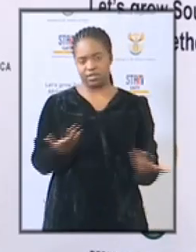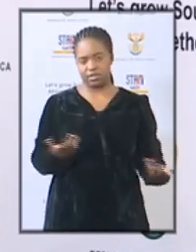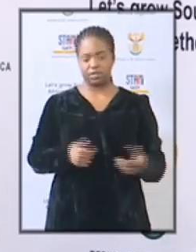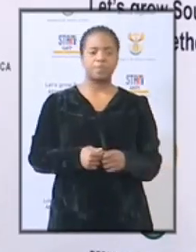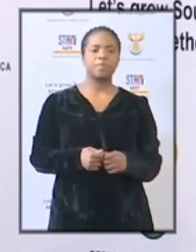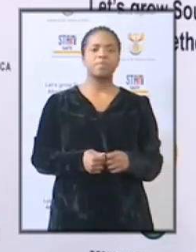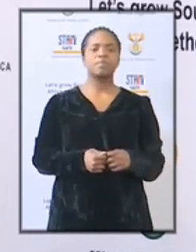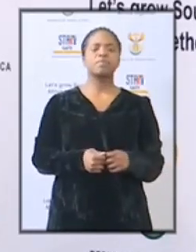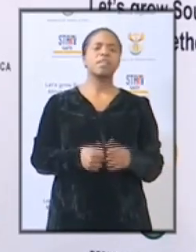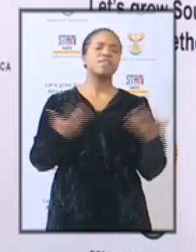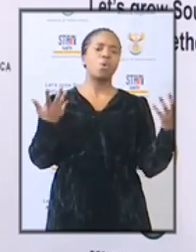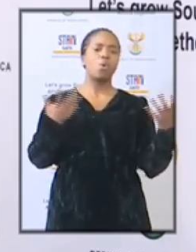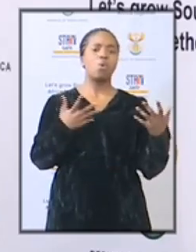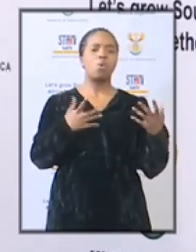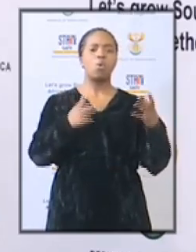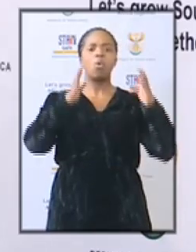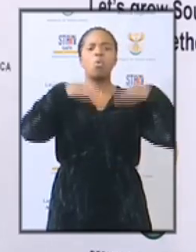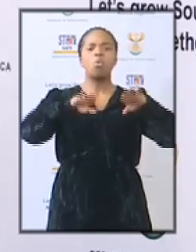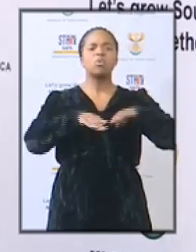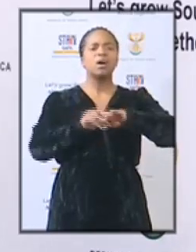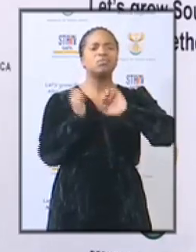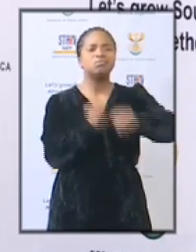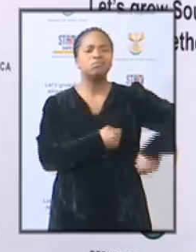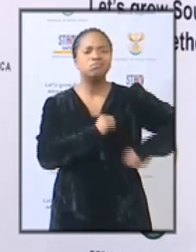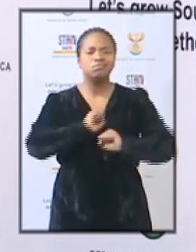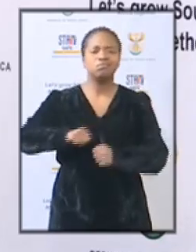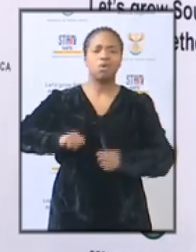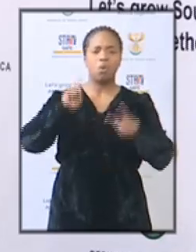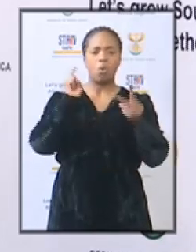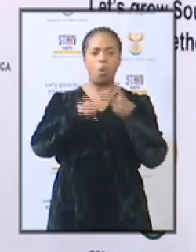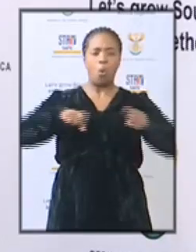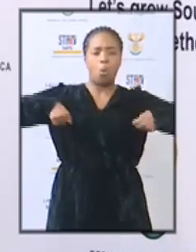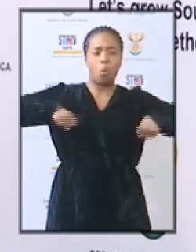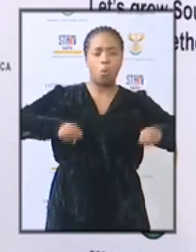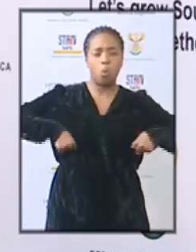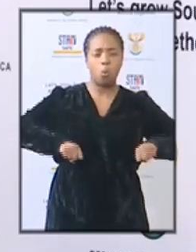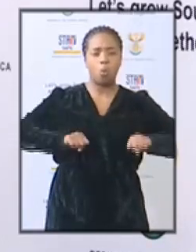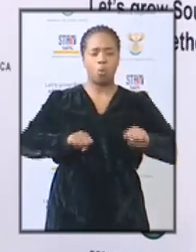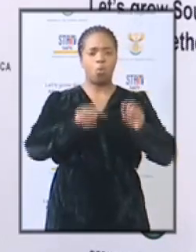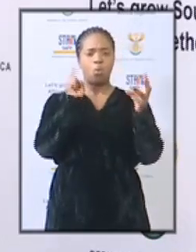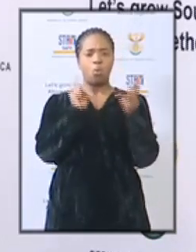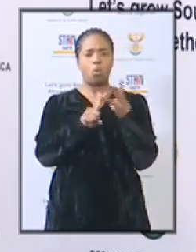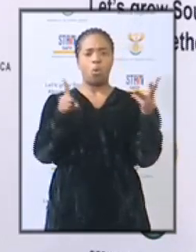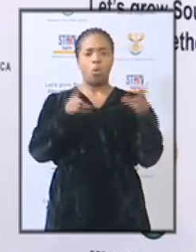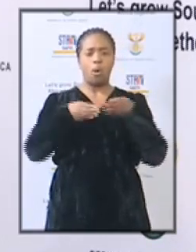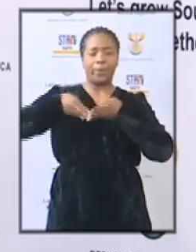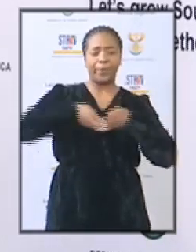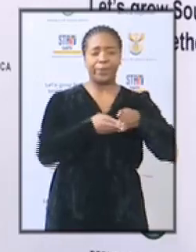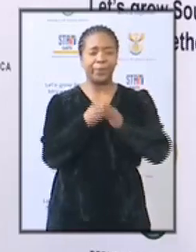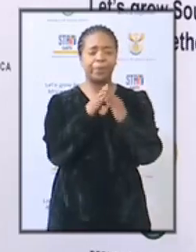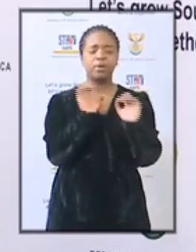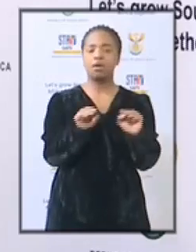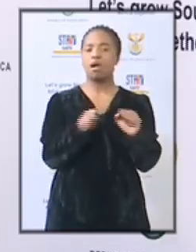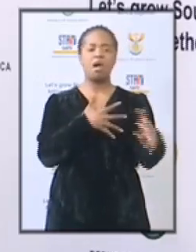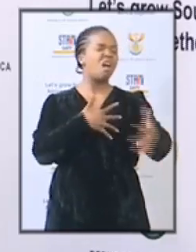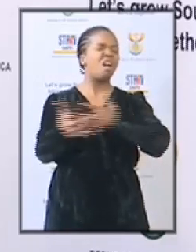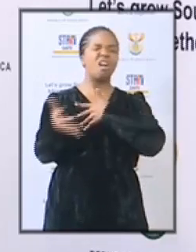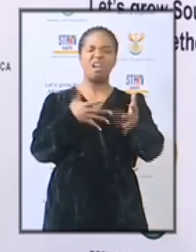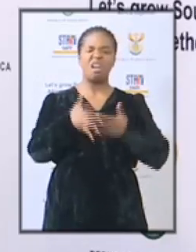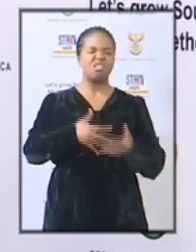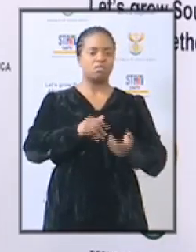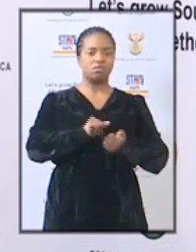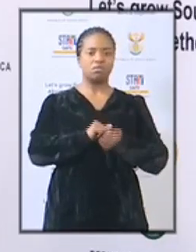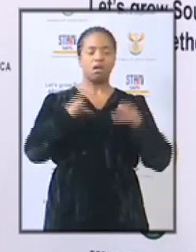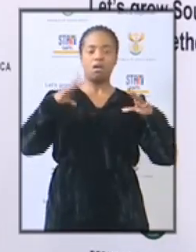as water, quad bikes, hot air balloon, etc., we need to ensure that at all times, every